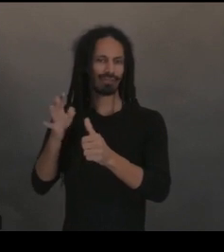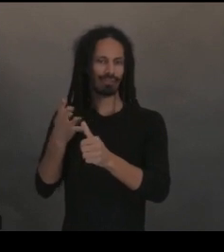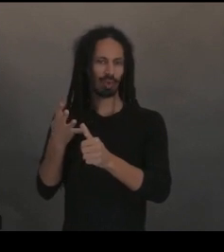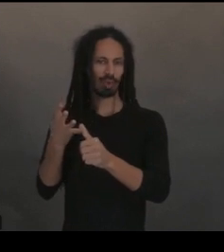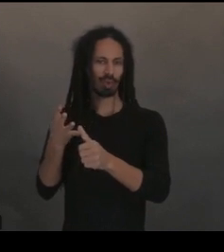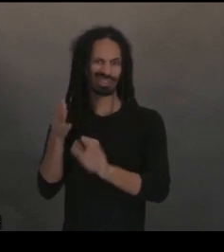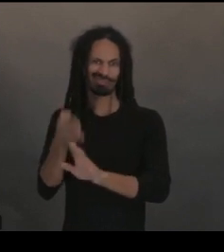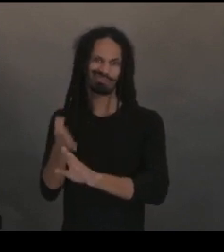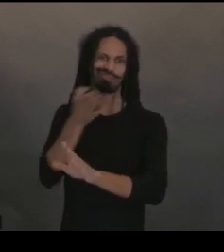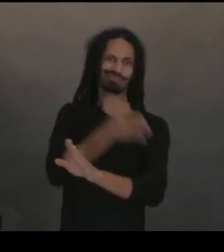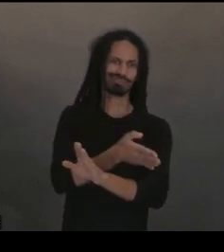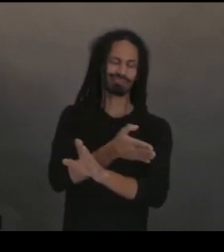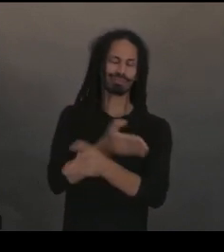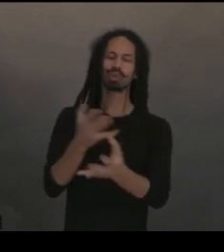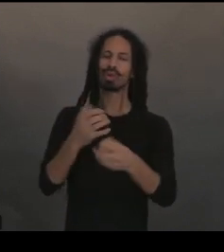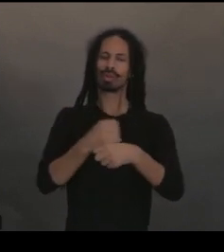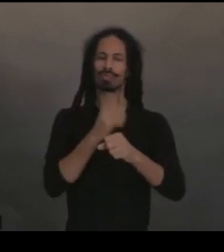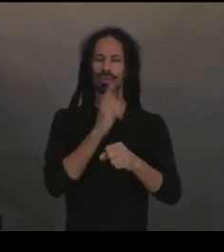it is